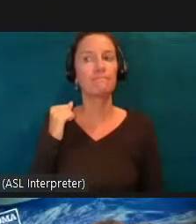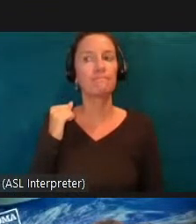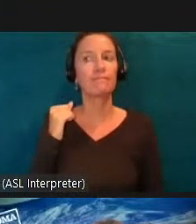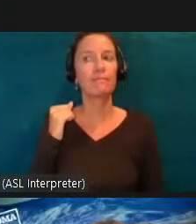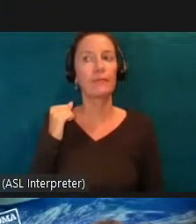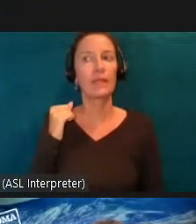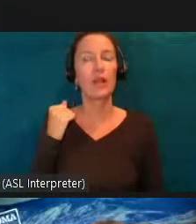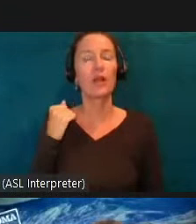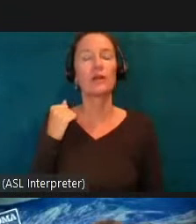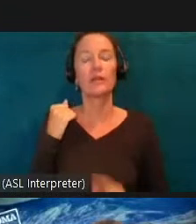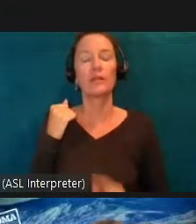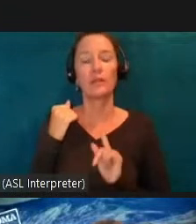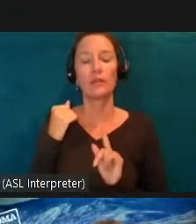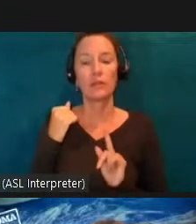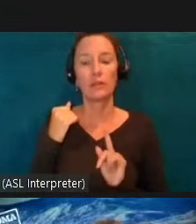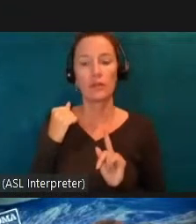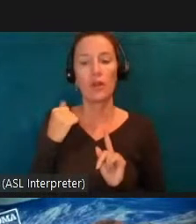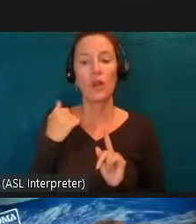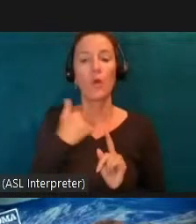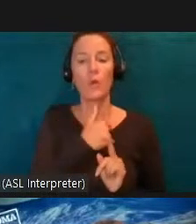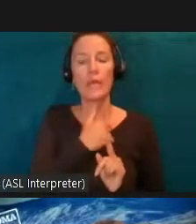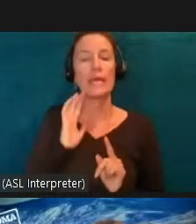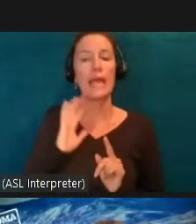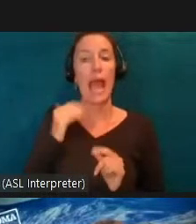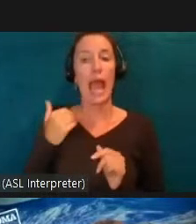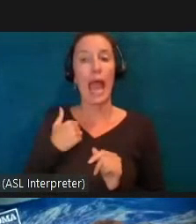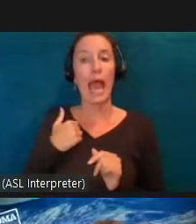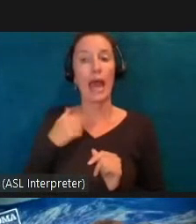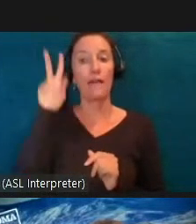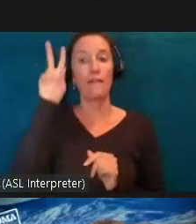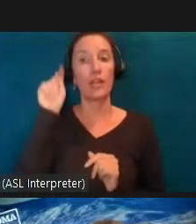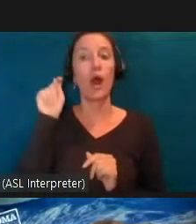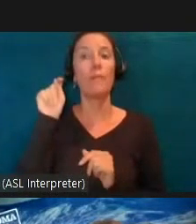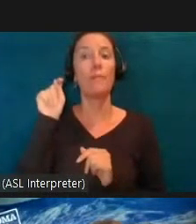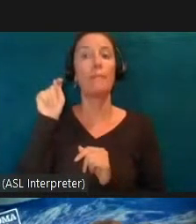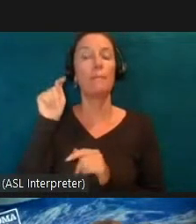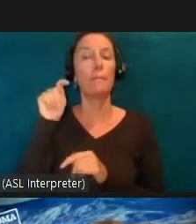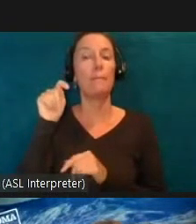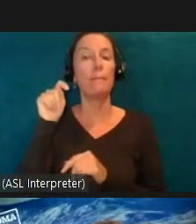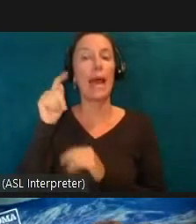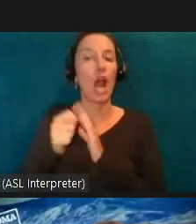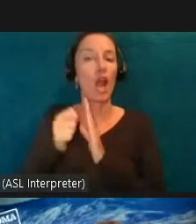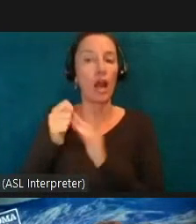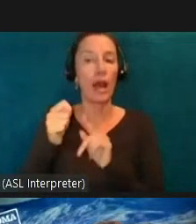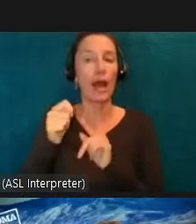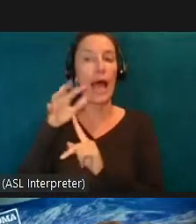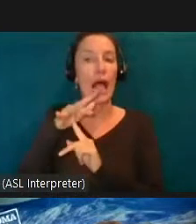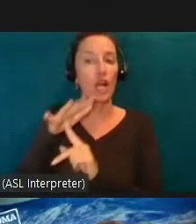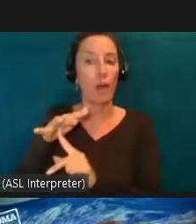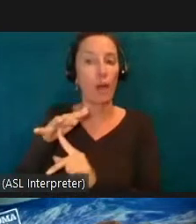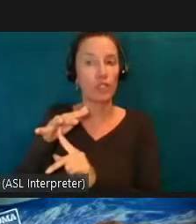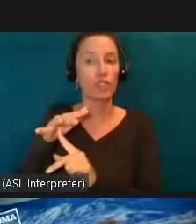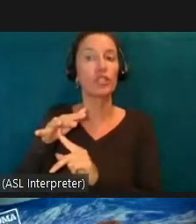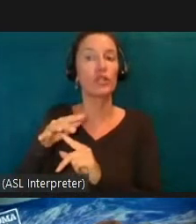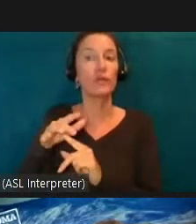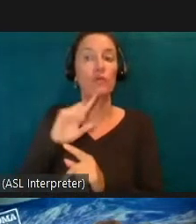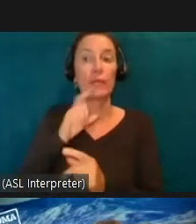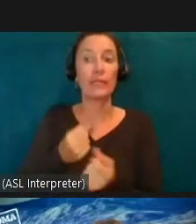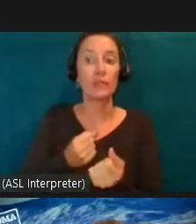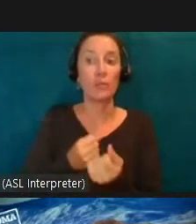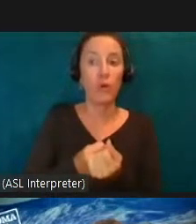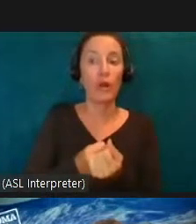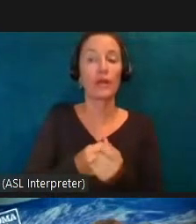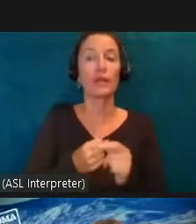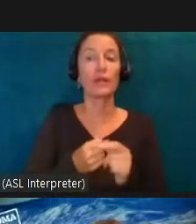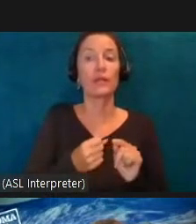helicopters, Vietnam-era helicopters that have been the backbone of CAL FIRE's helicopter firefighting fleet, replacing them